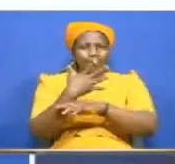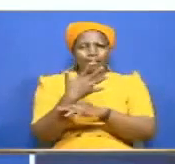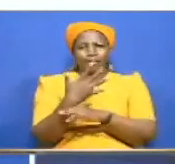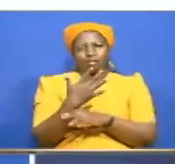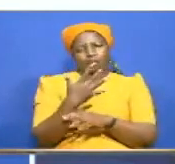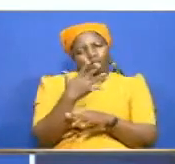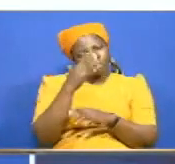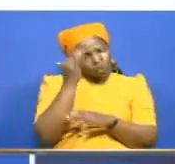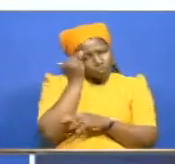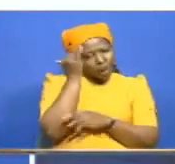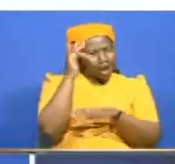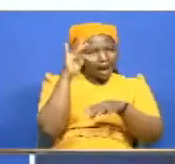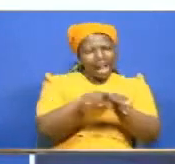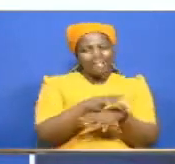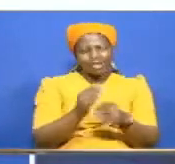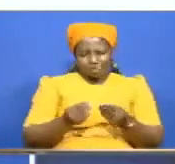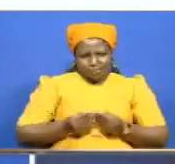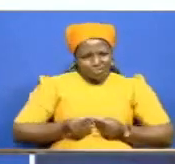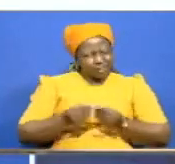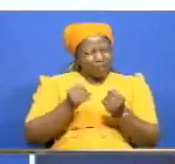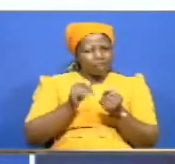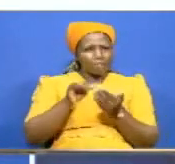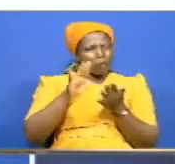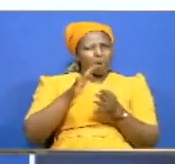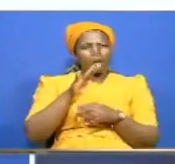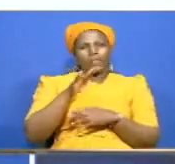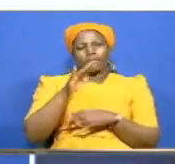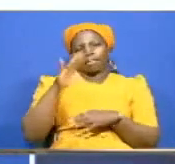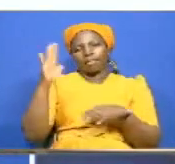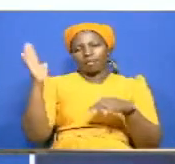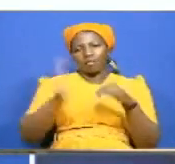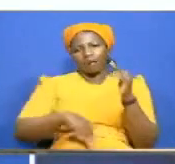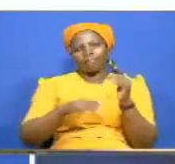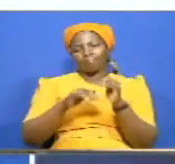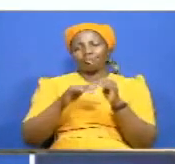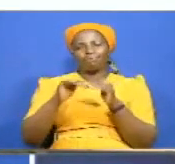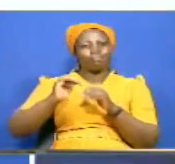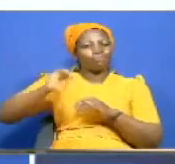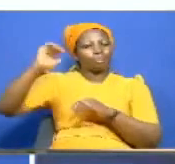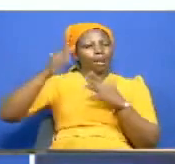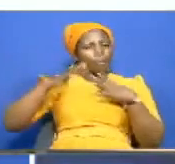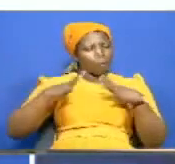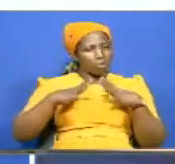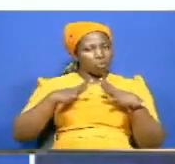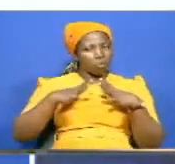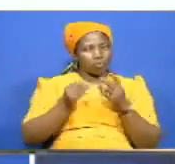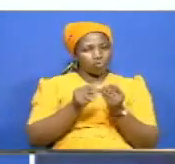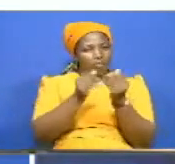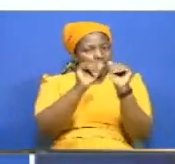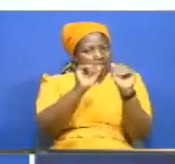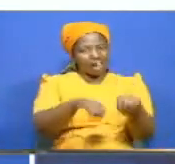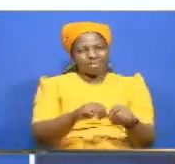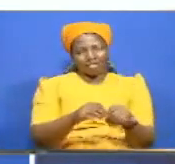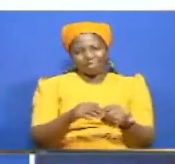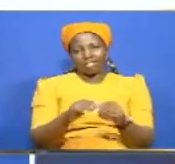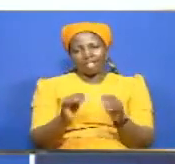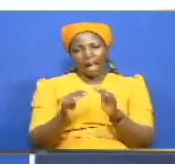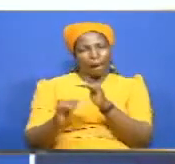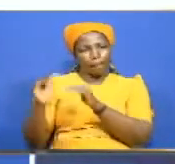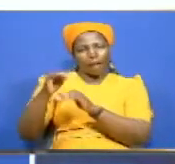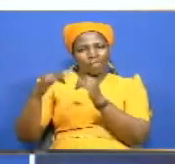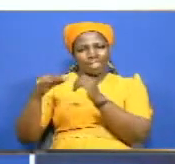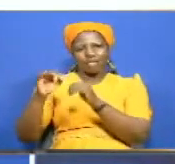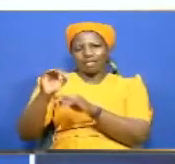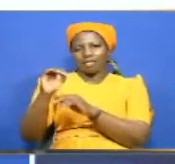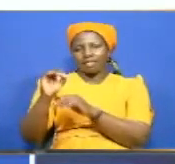early, the cure rate is much more than for the adults. You'll be surprised, the cure rate is even more than 80% in